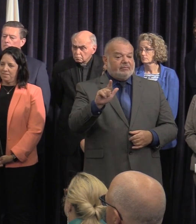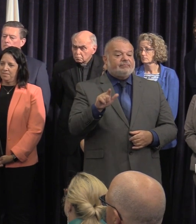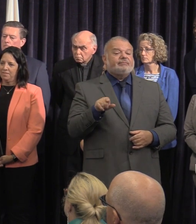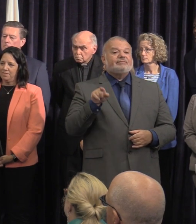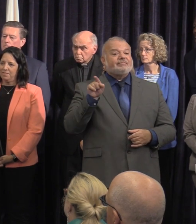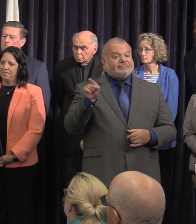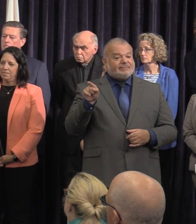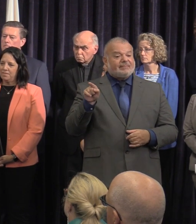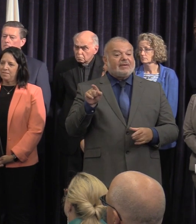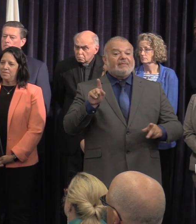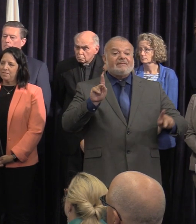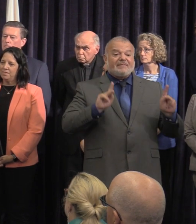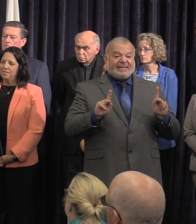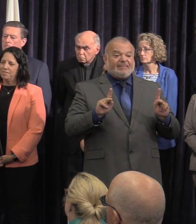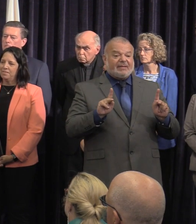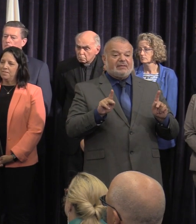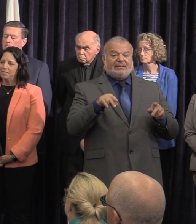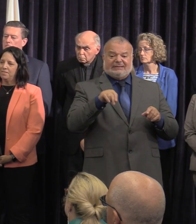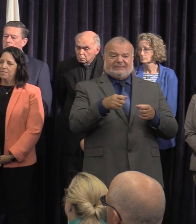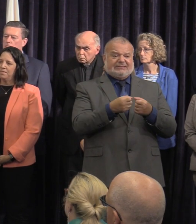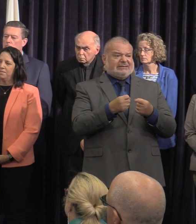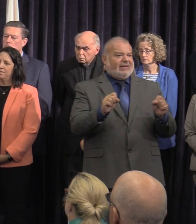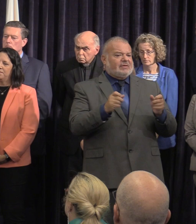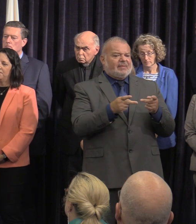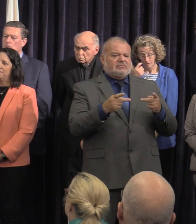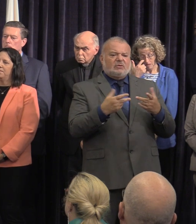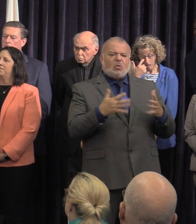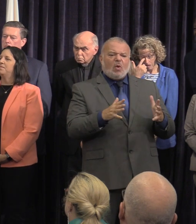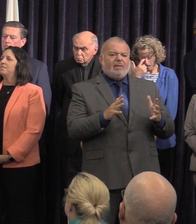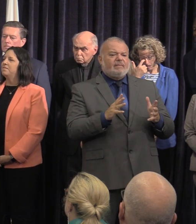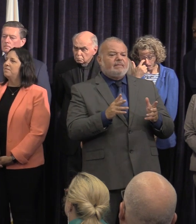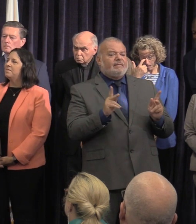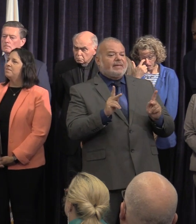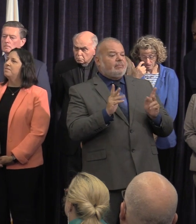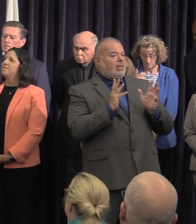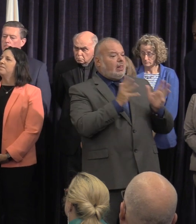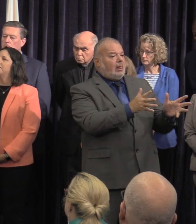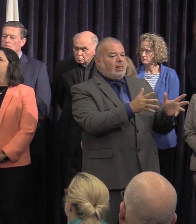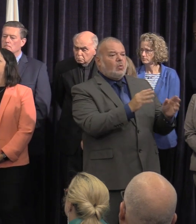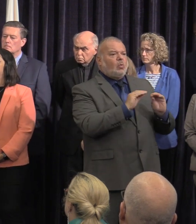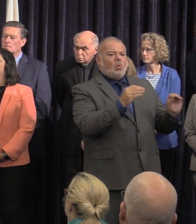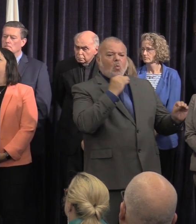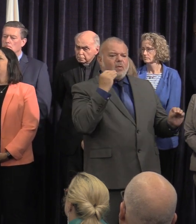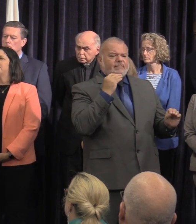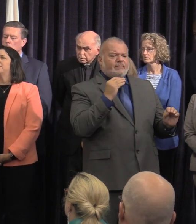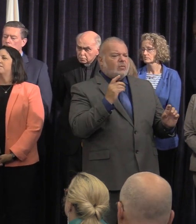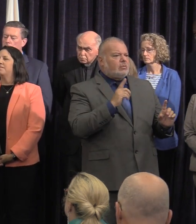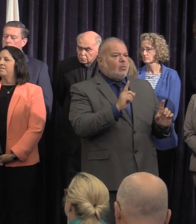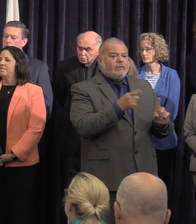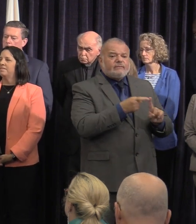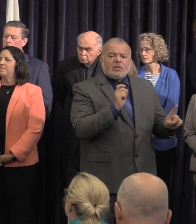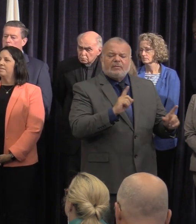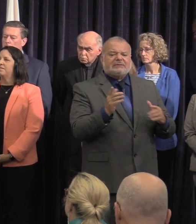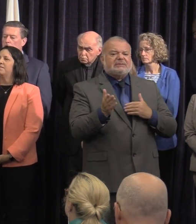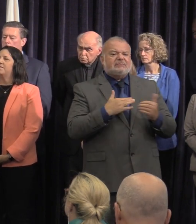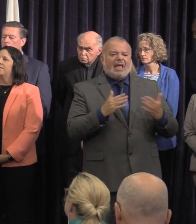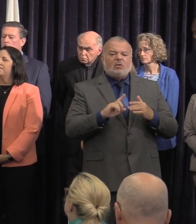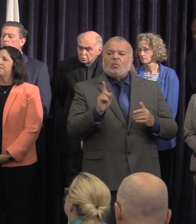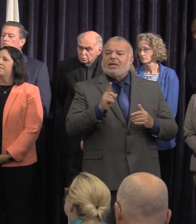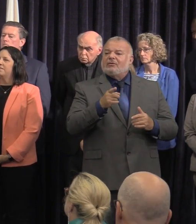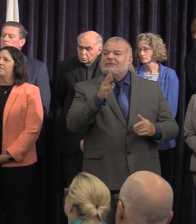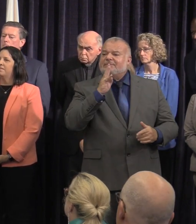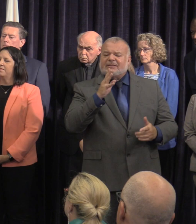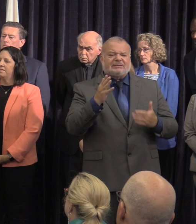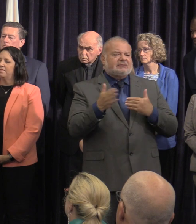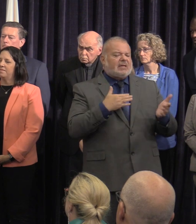shelter believe that nobody should be homeless, no matter where you are from or the language you speak. That's why nearly a